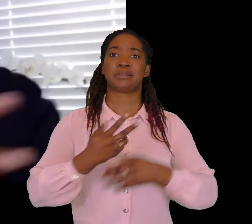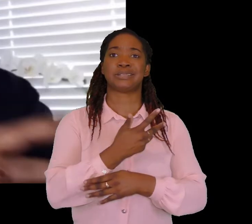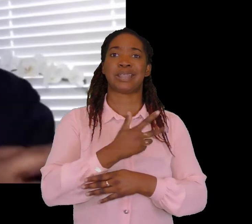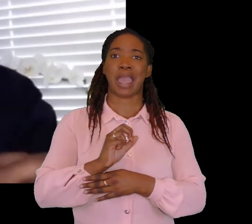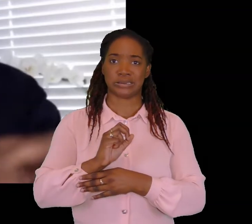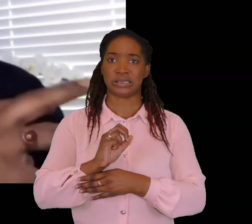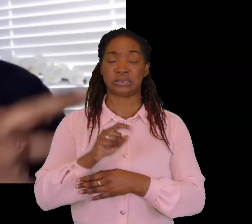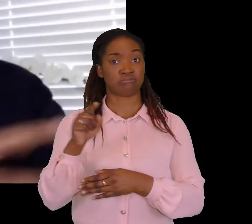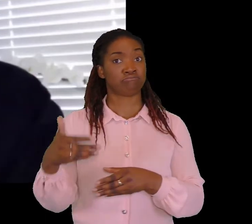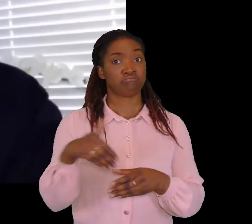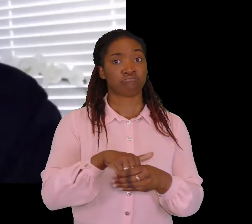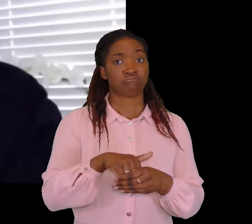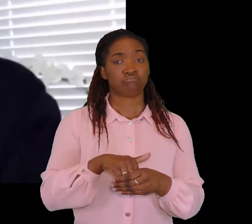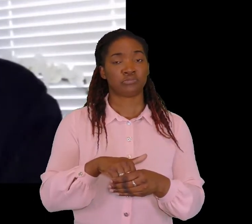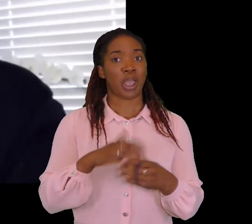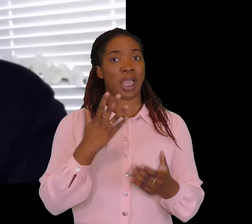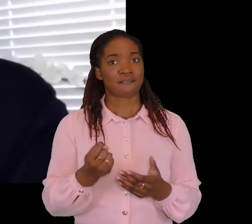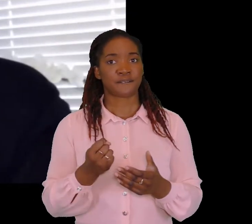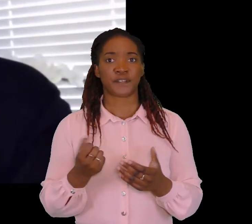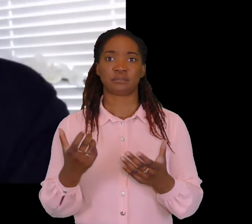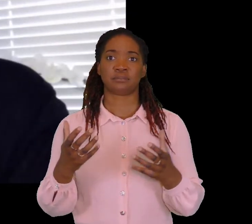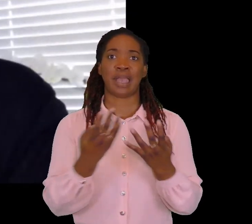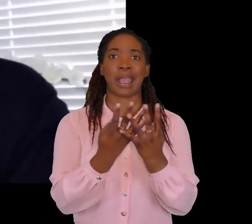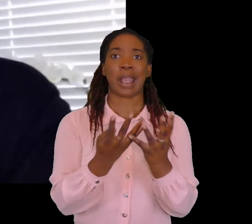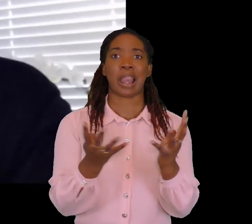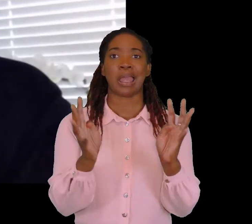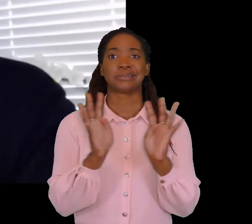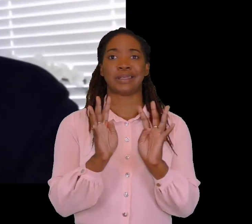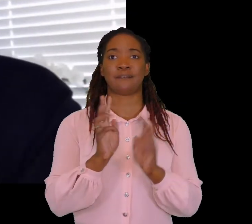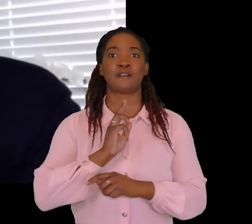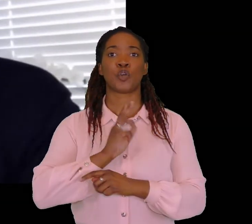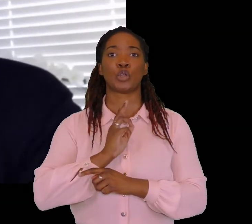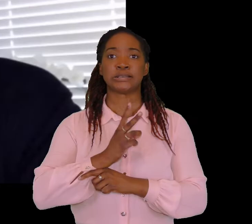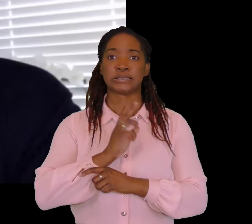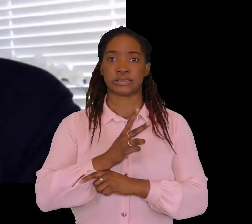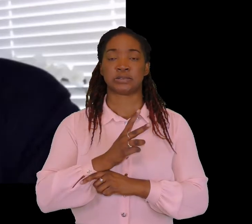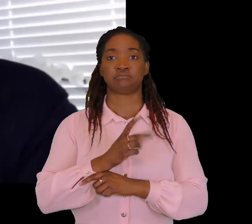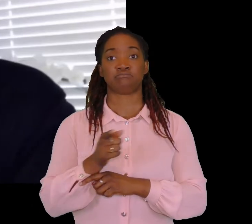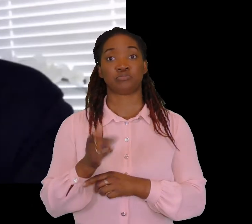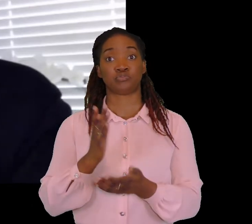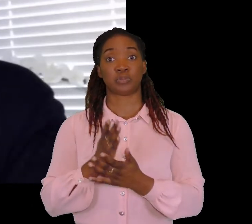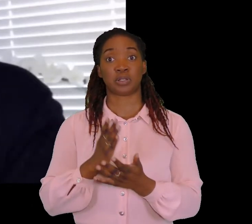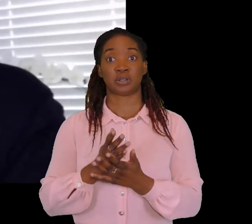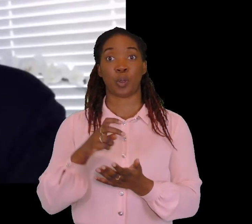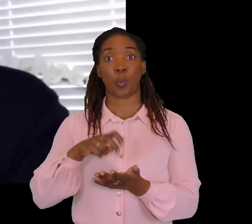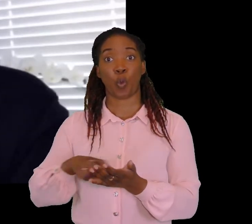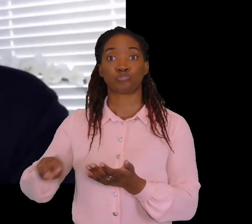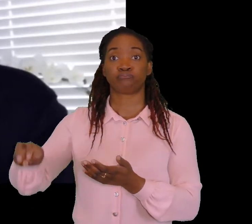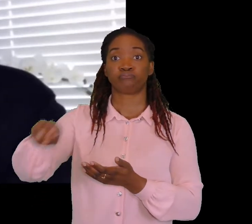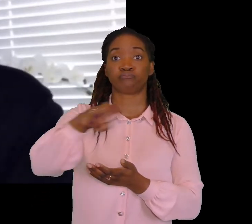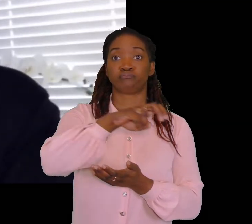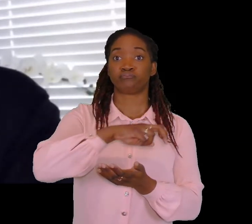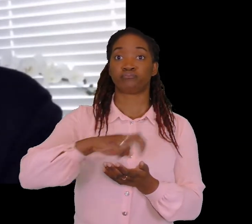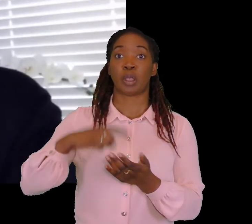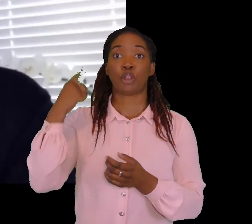of it. So there was a collective voice. Gustav Mezza was another one. Those two walked around with plastic bags all around London and